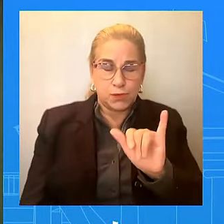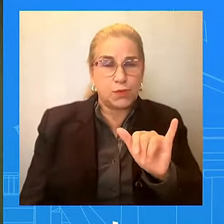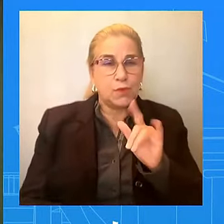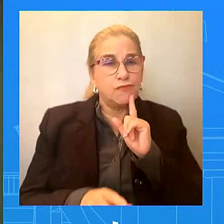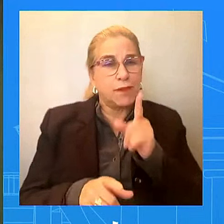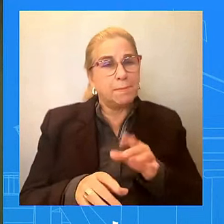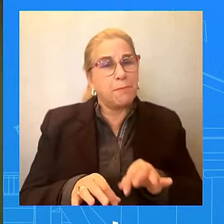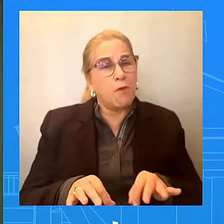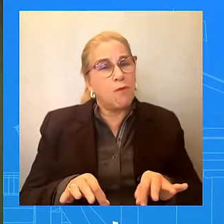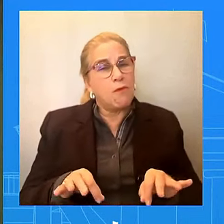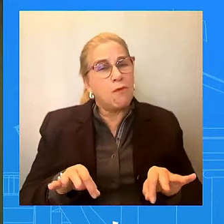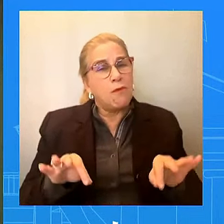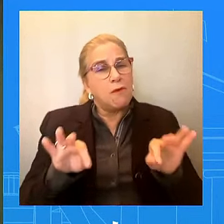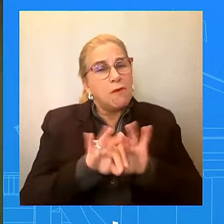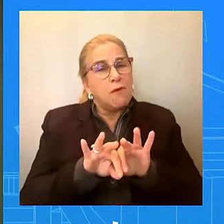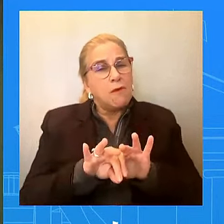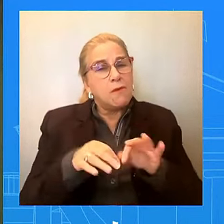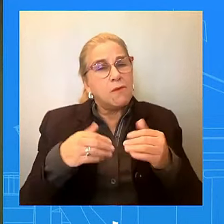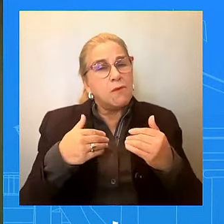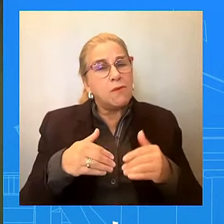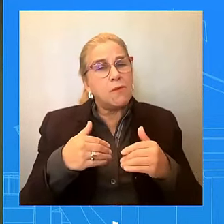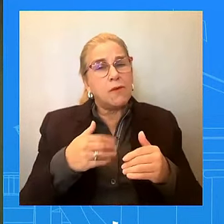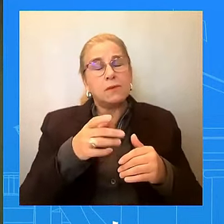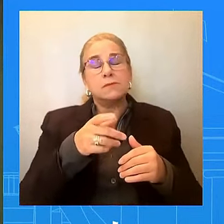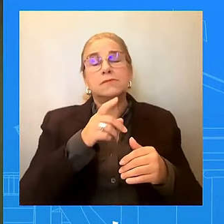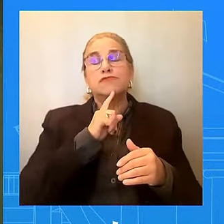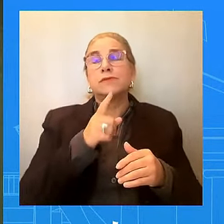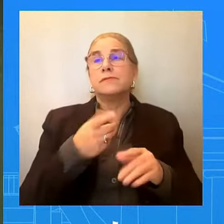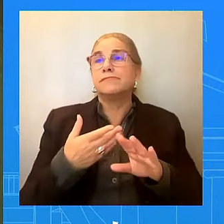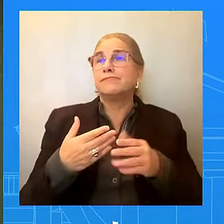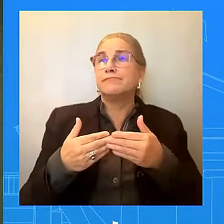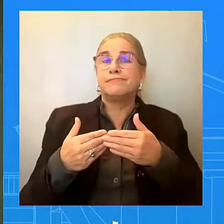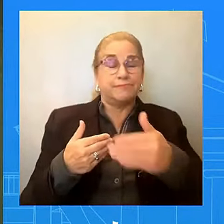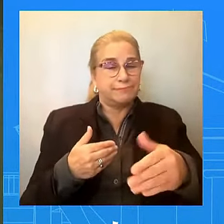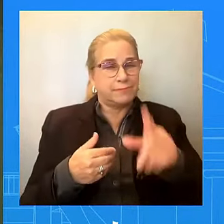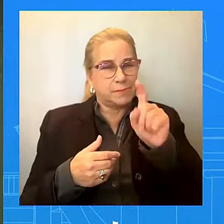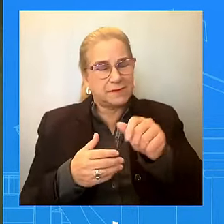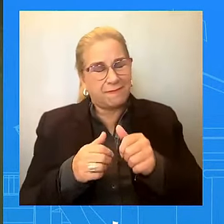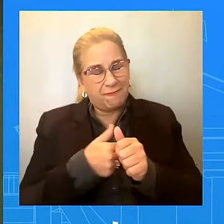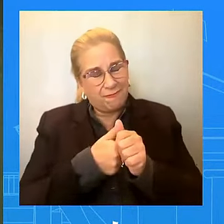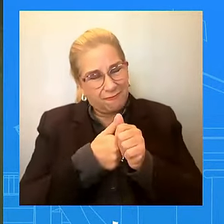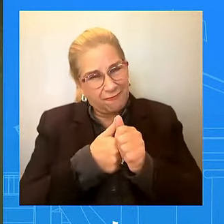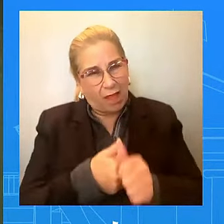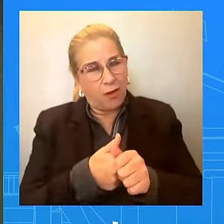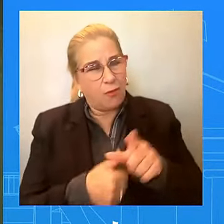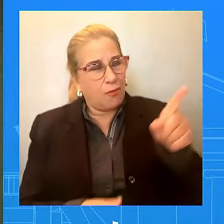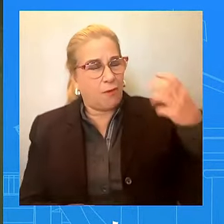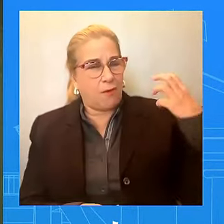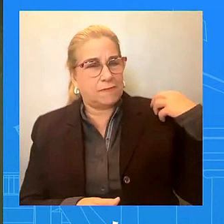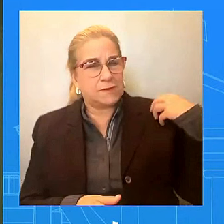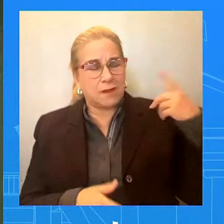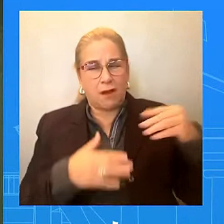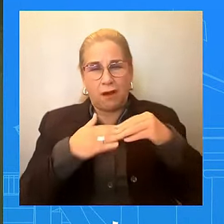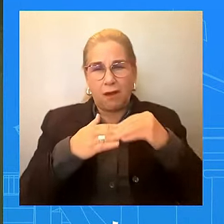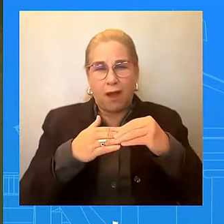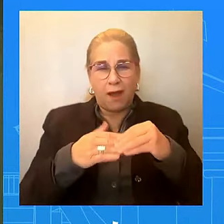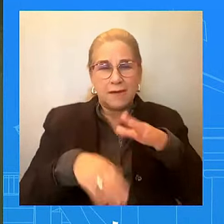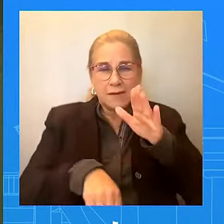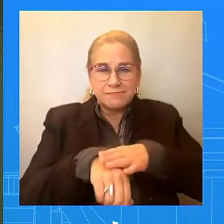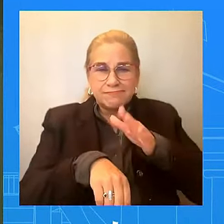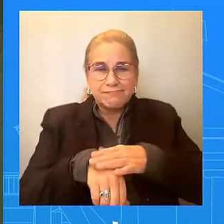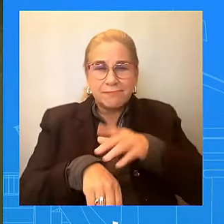of landfall. We cannot minimize the impact of that. It is imperative that